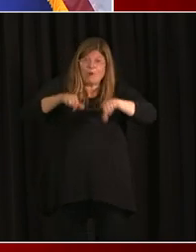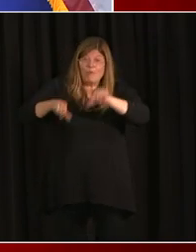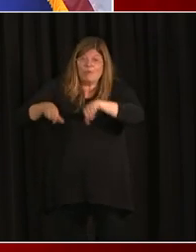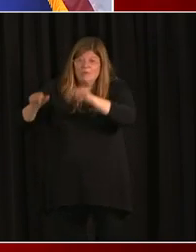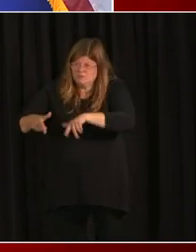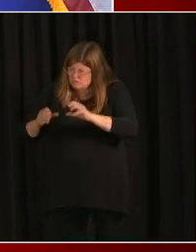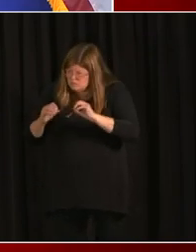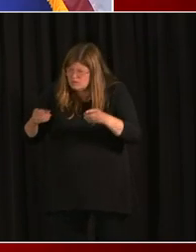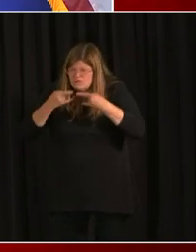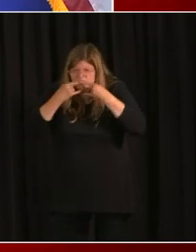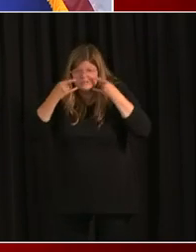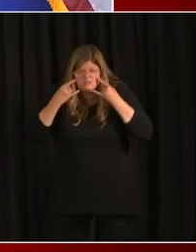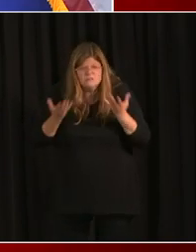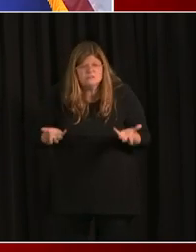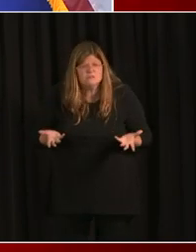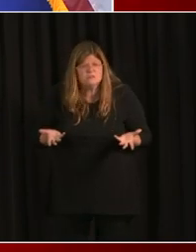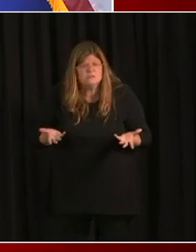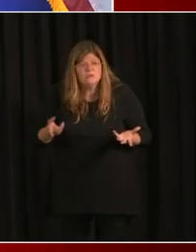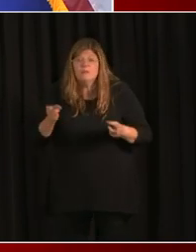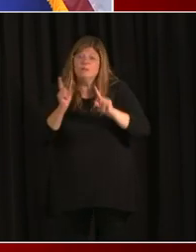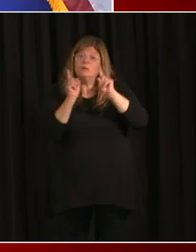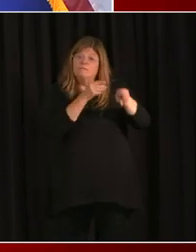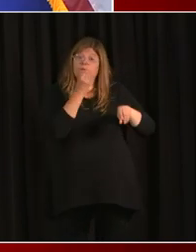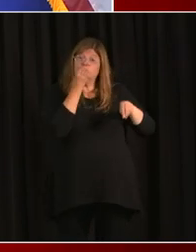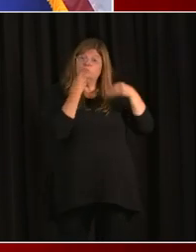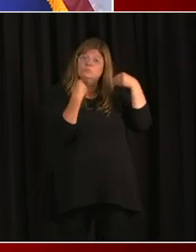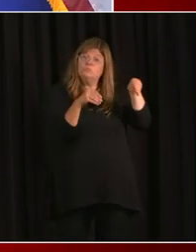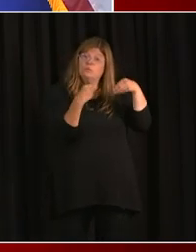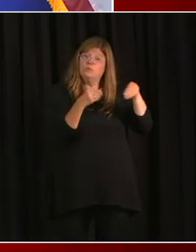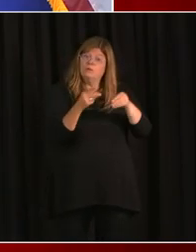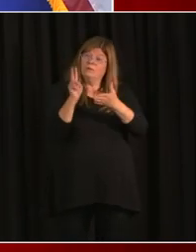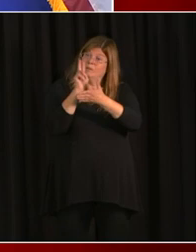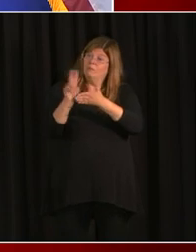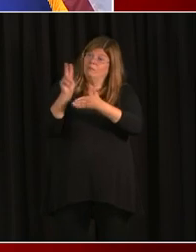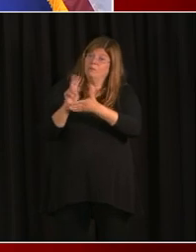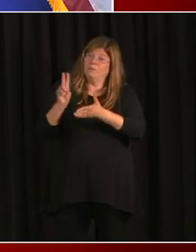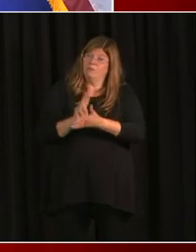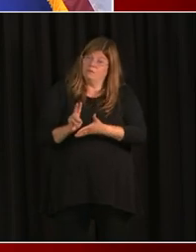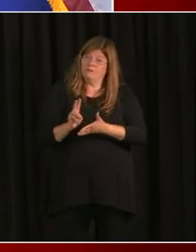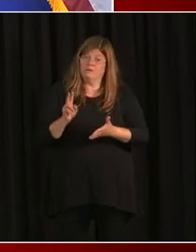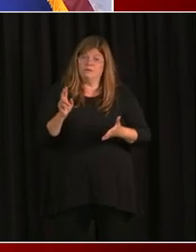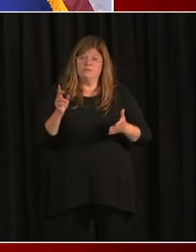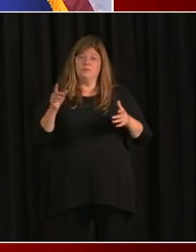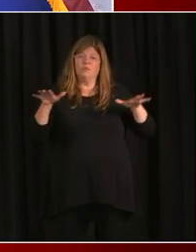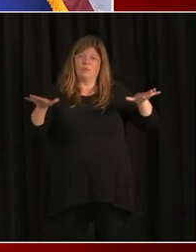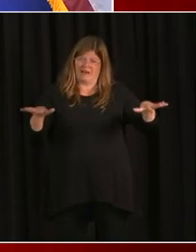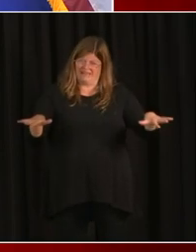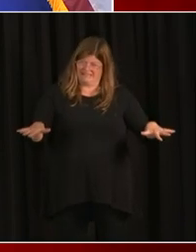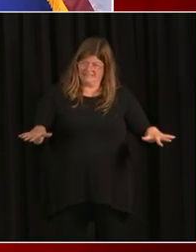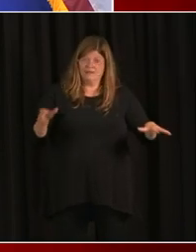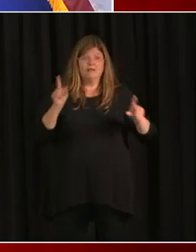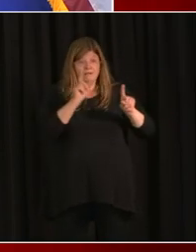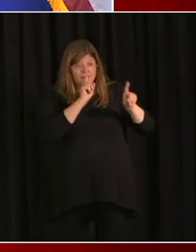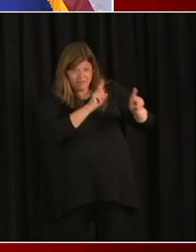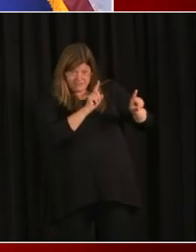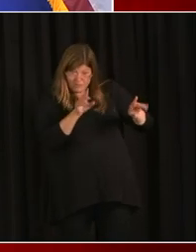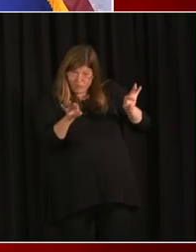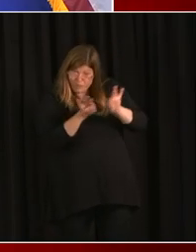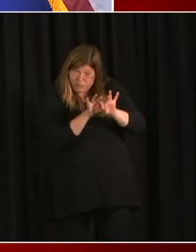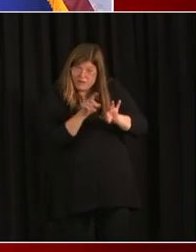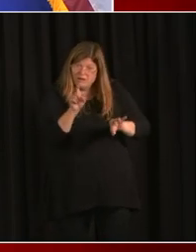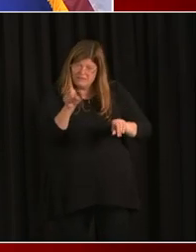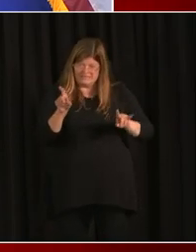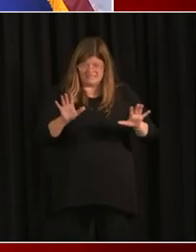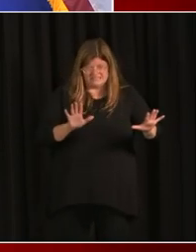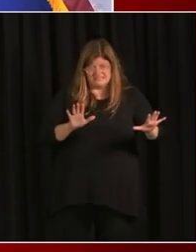store and, go every 2 weeks. And I think people have gotten very relaxed around those types of recommendations